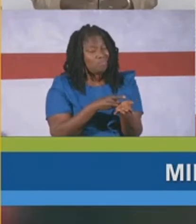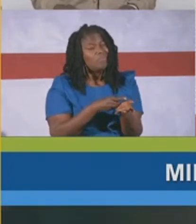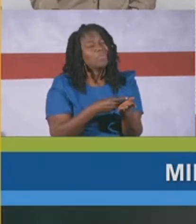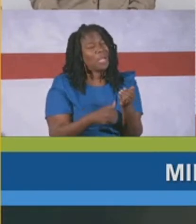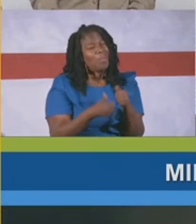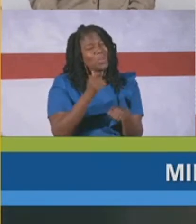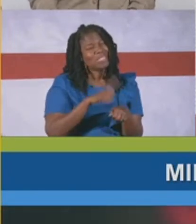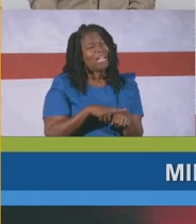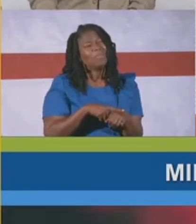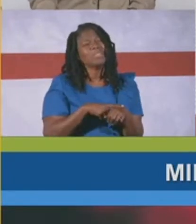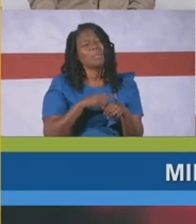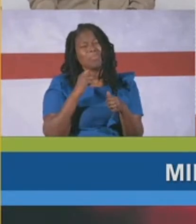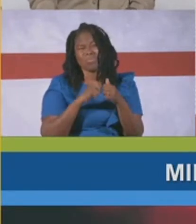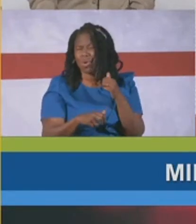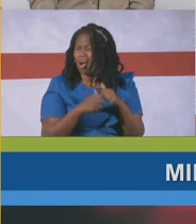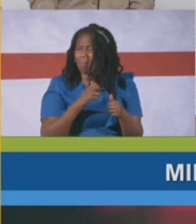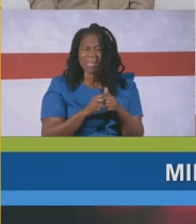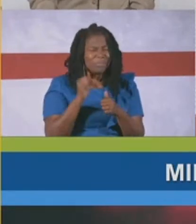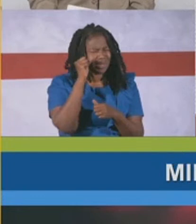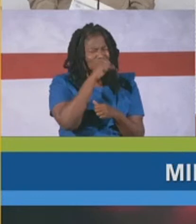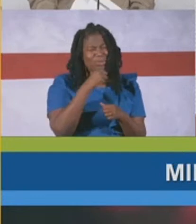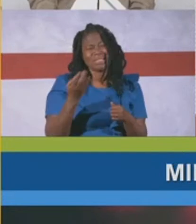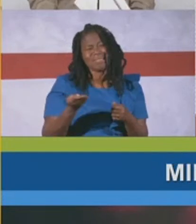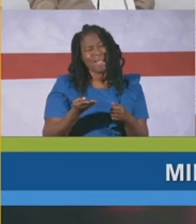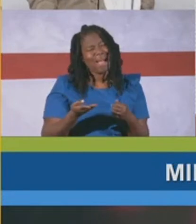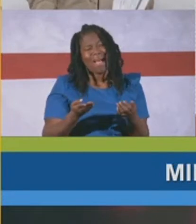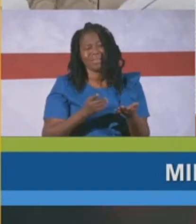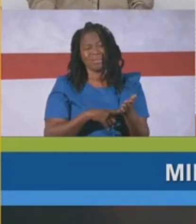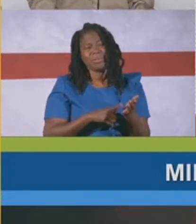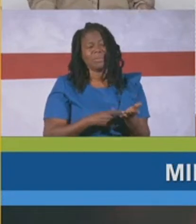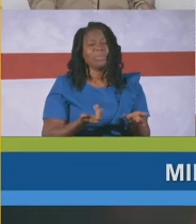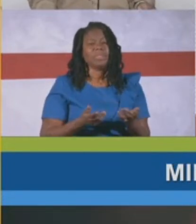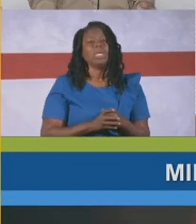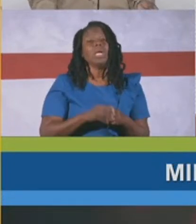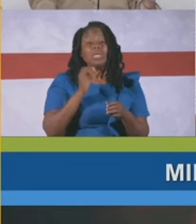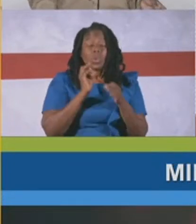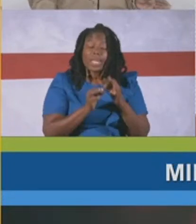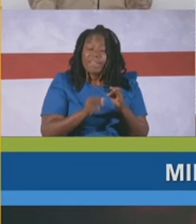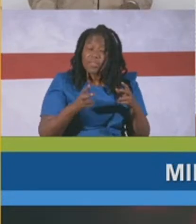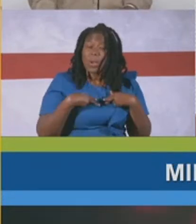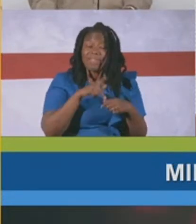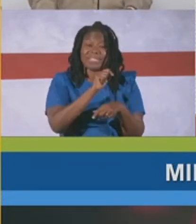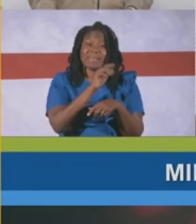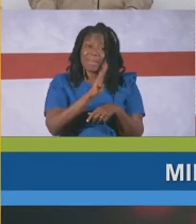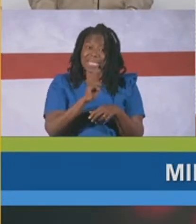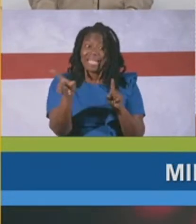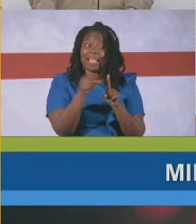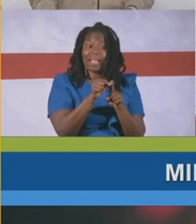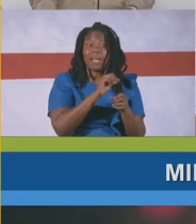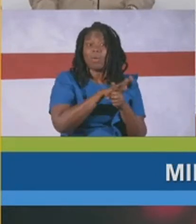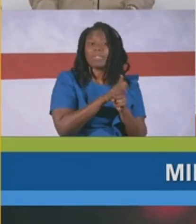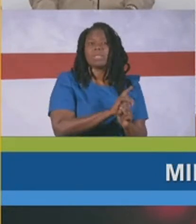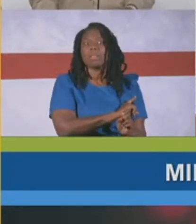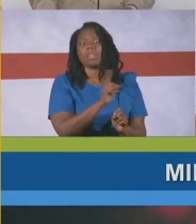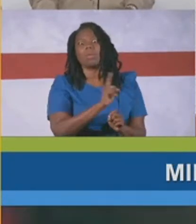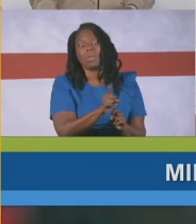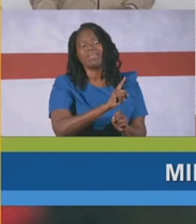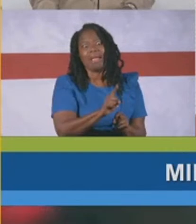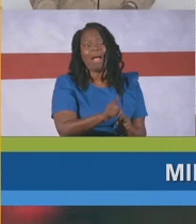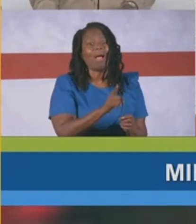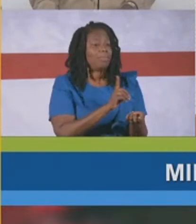a specific reason why we should not do so. Next slide, please. Some other